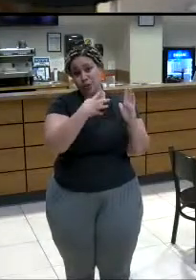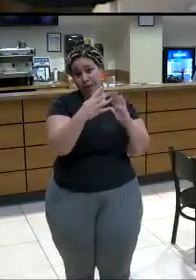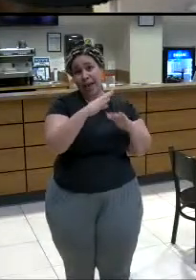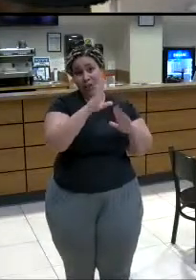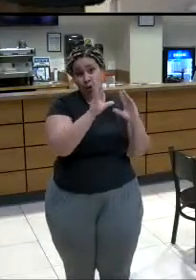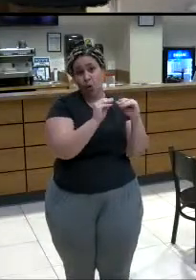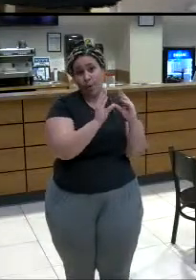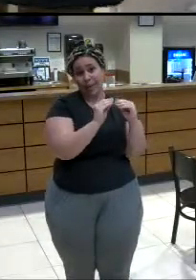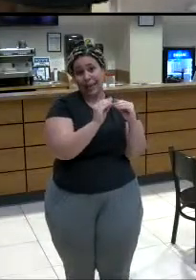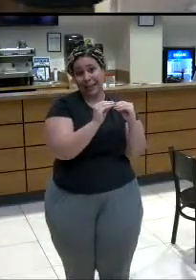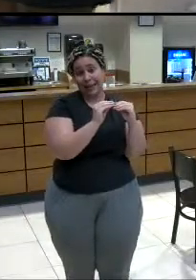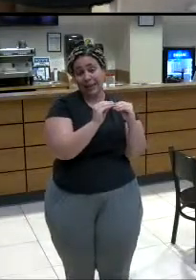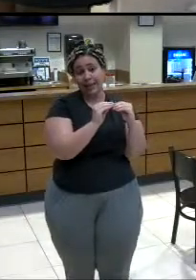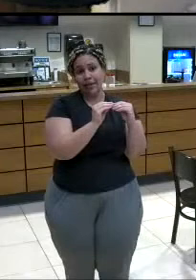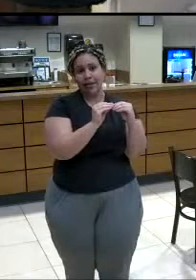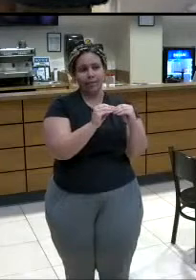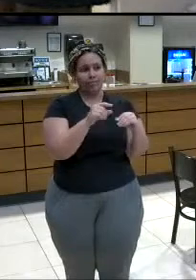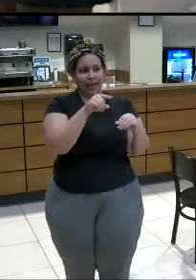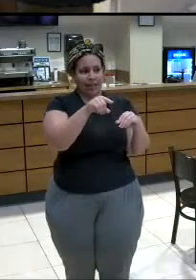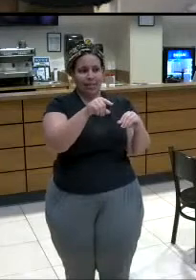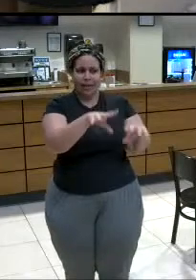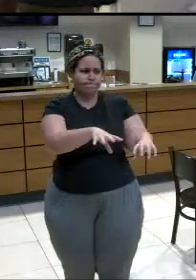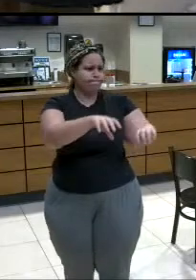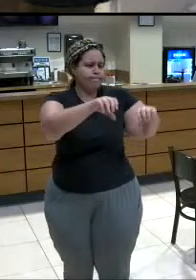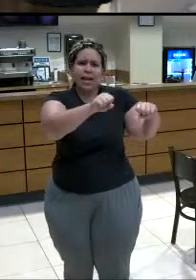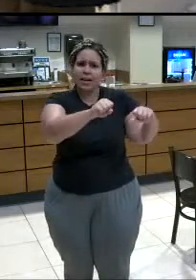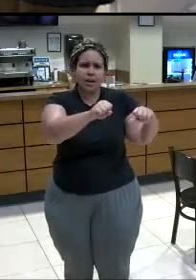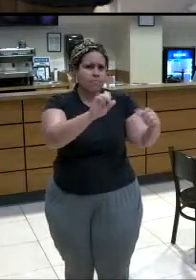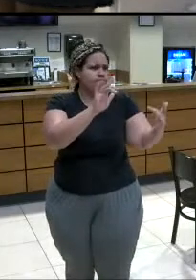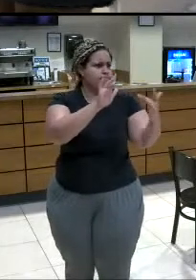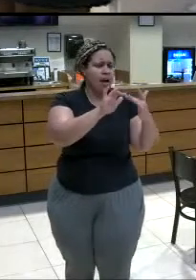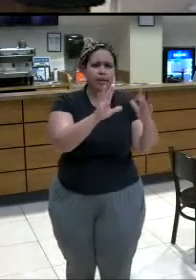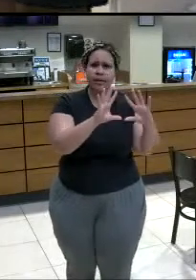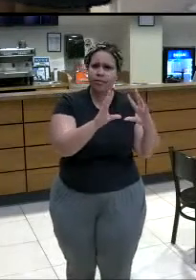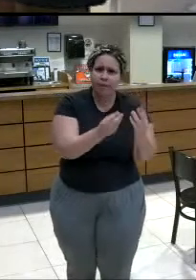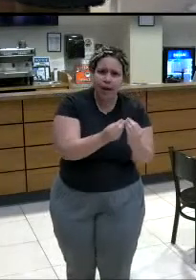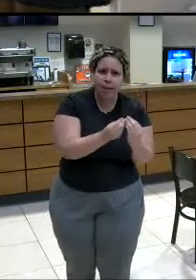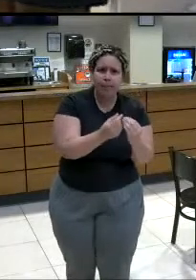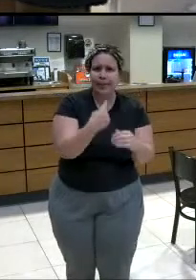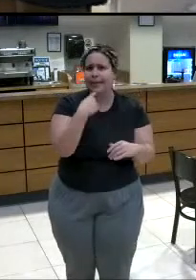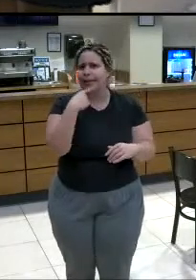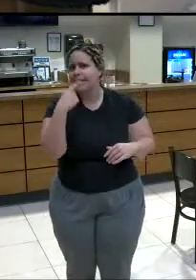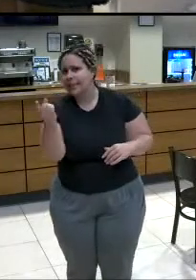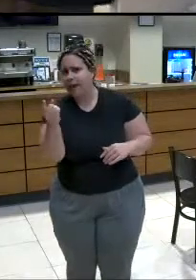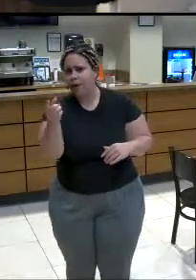they immediately act to contact the family and to notify the team.